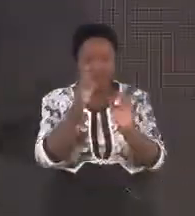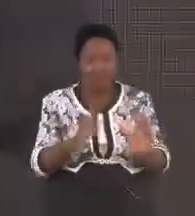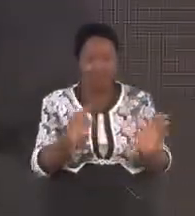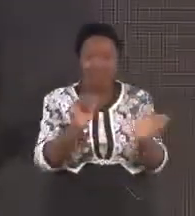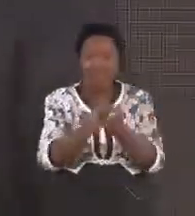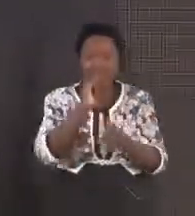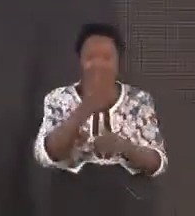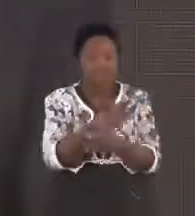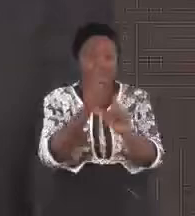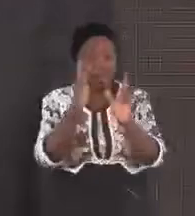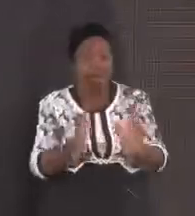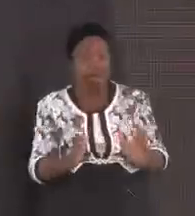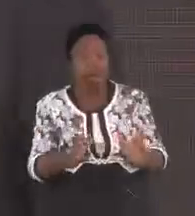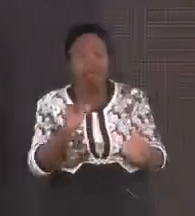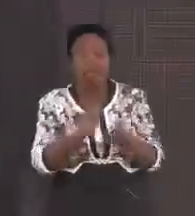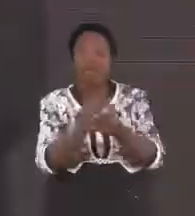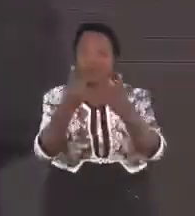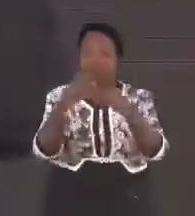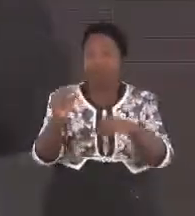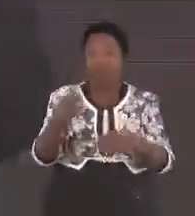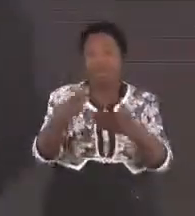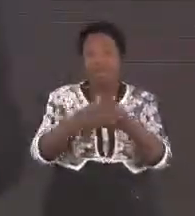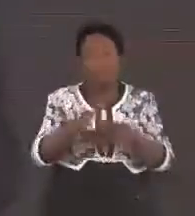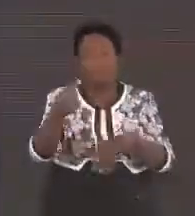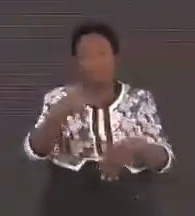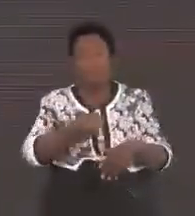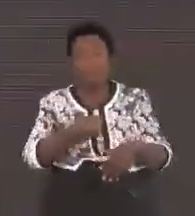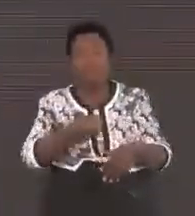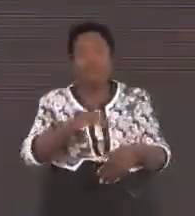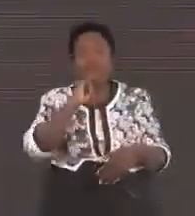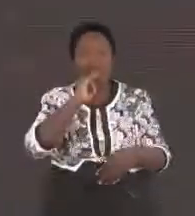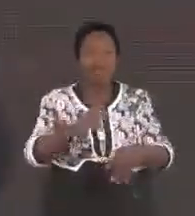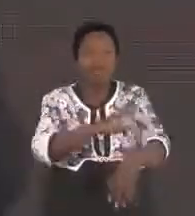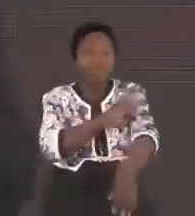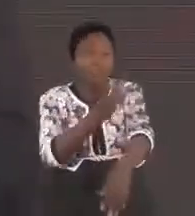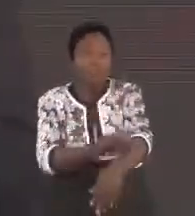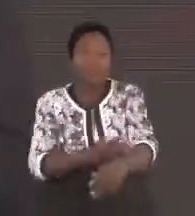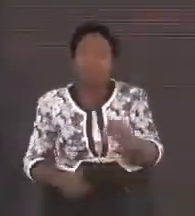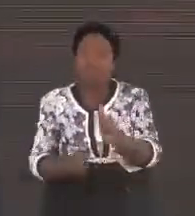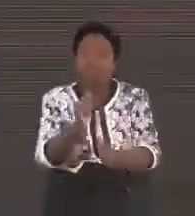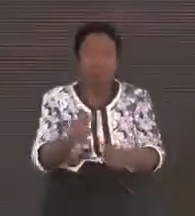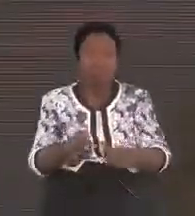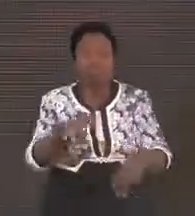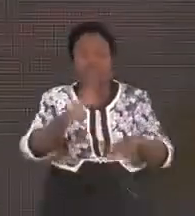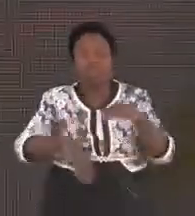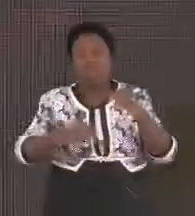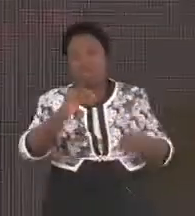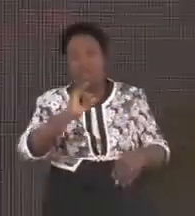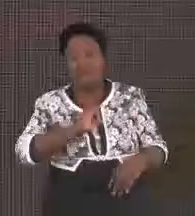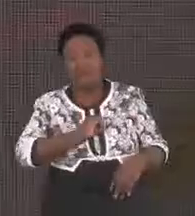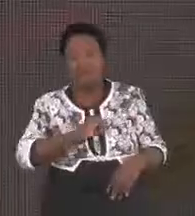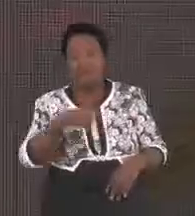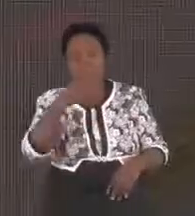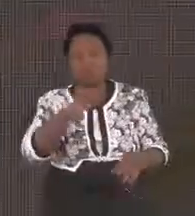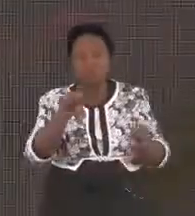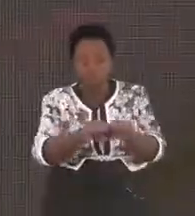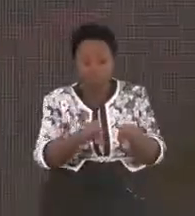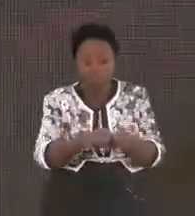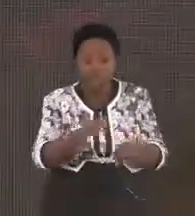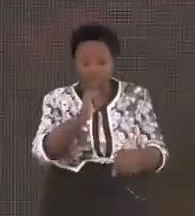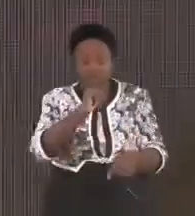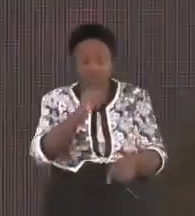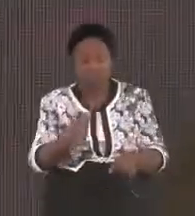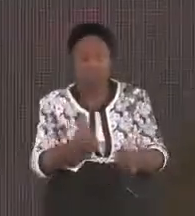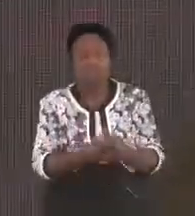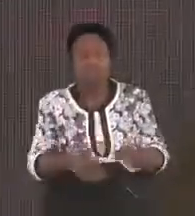Liberator, that comes after me, is mightier than I, whose shoes I am not worthy to